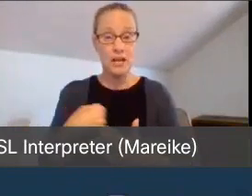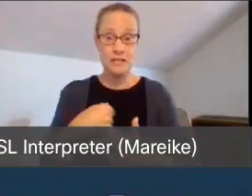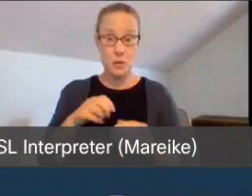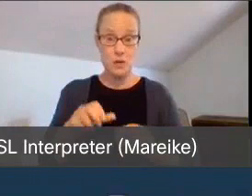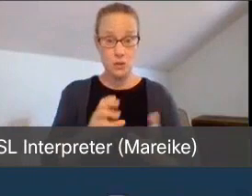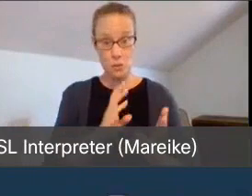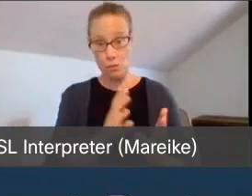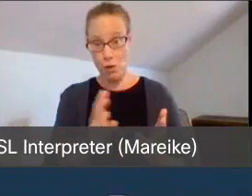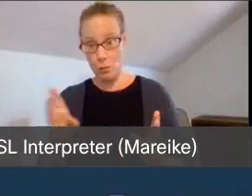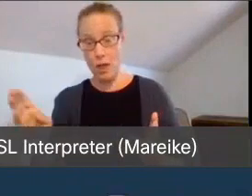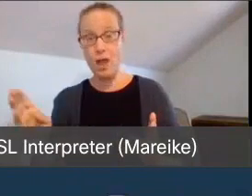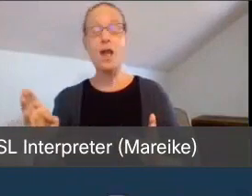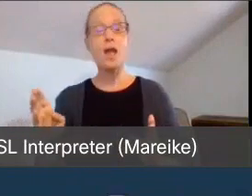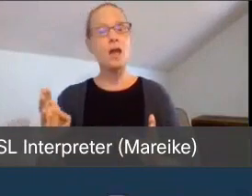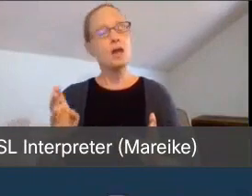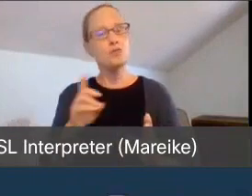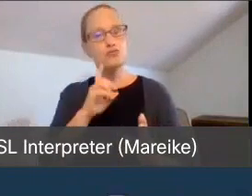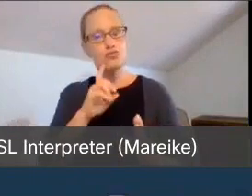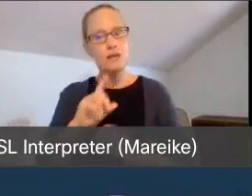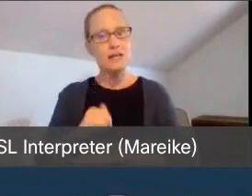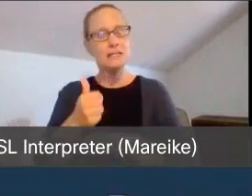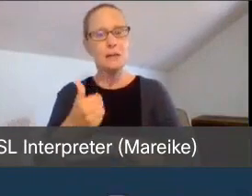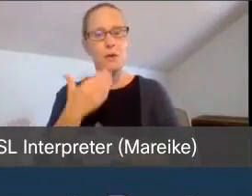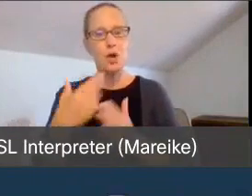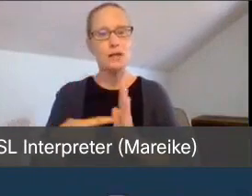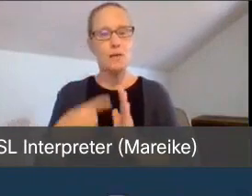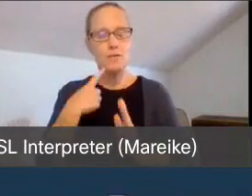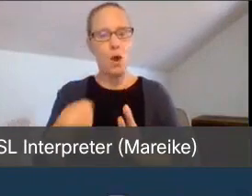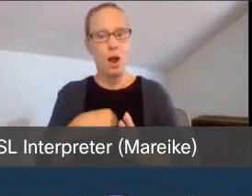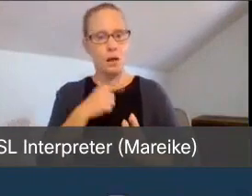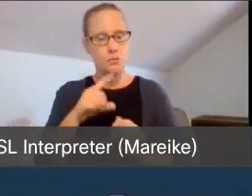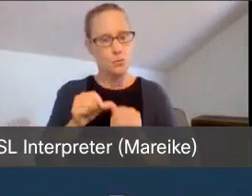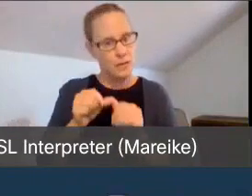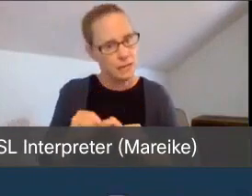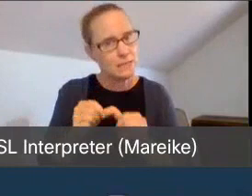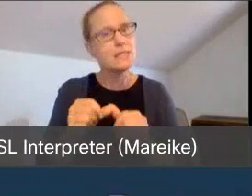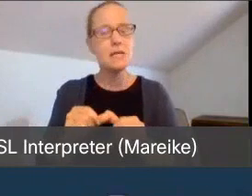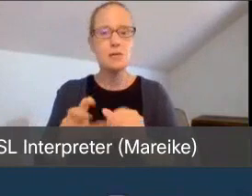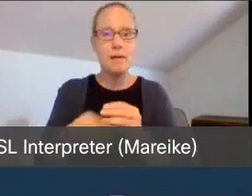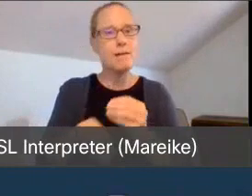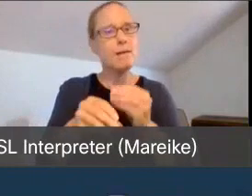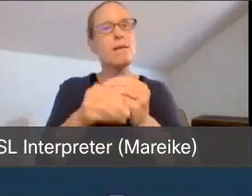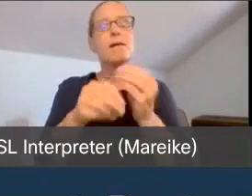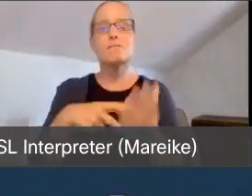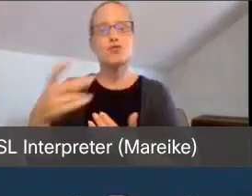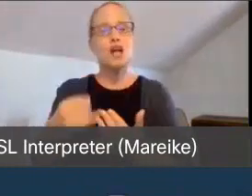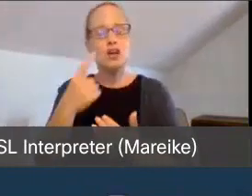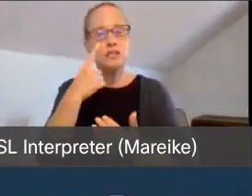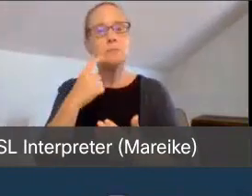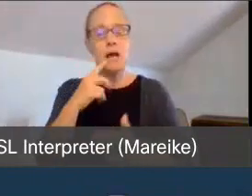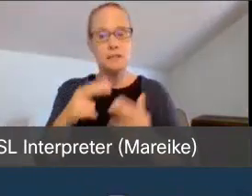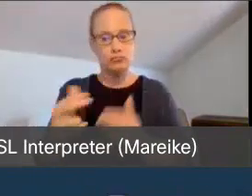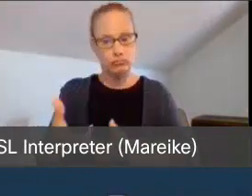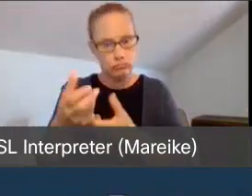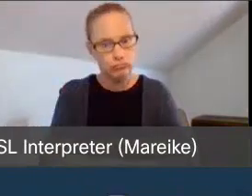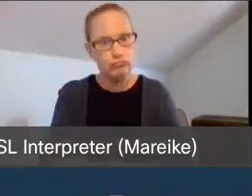way set the precedent for us to continue to move to do more projects because of that trust building, because of